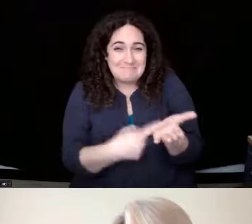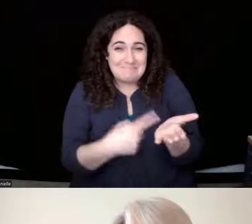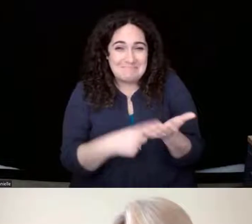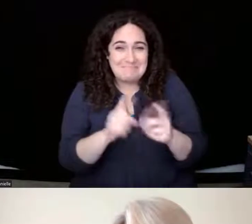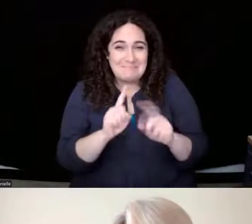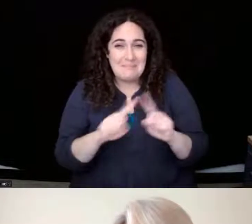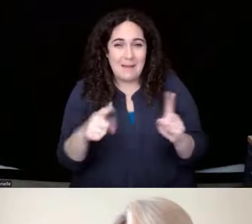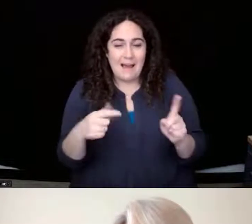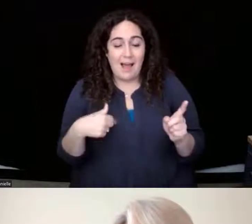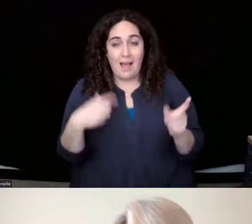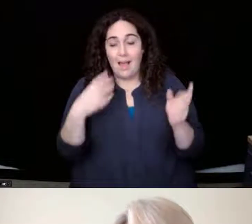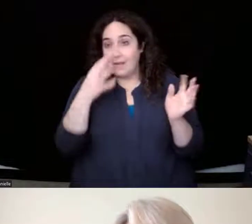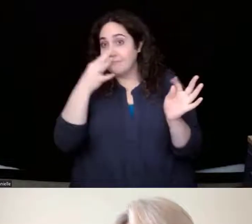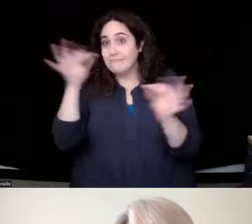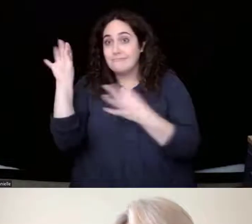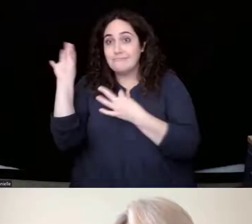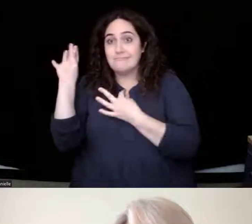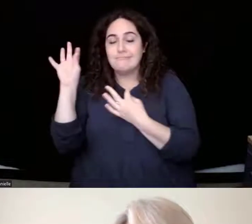Do contracts have